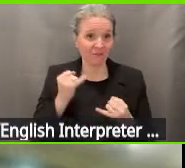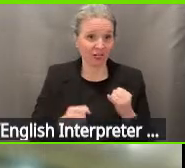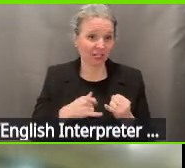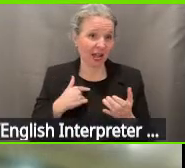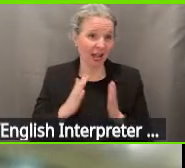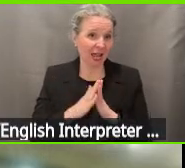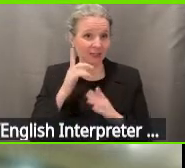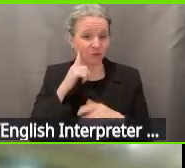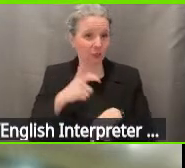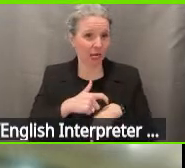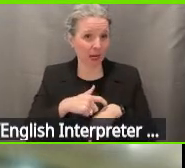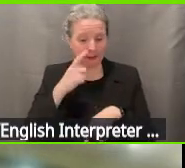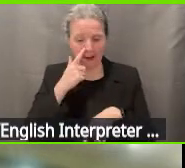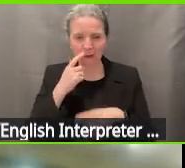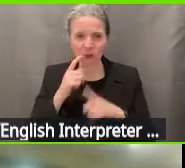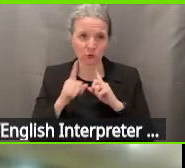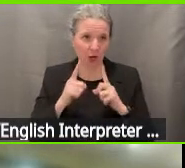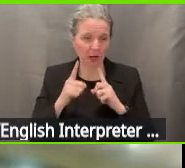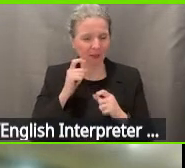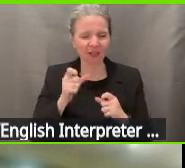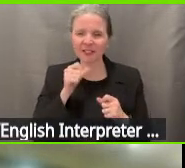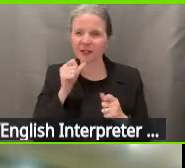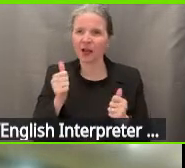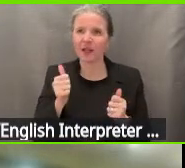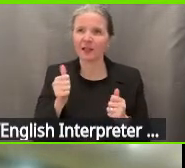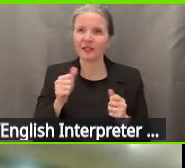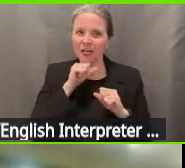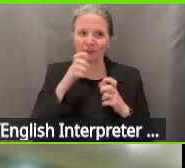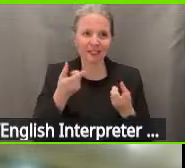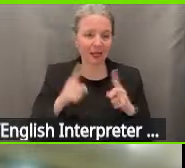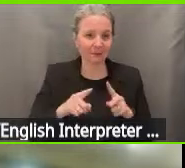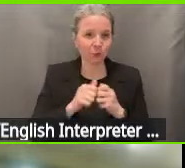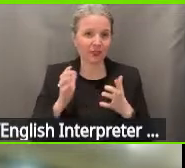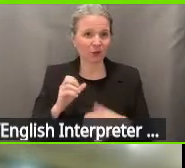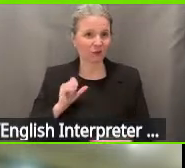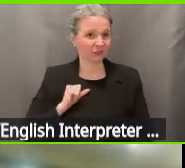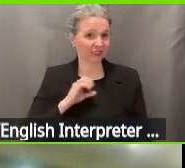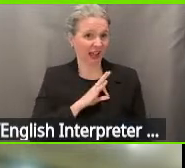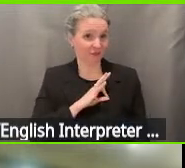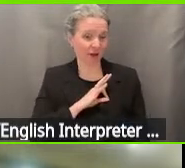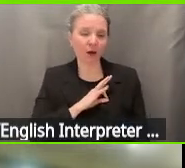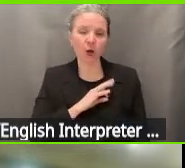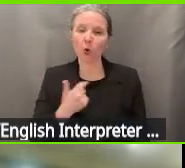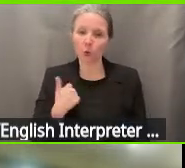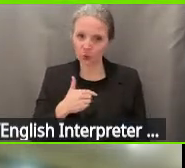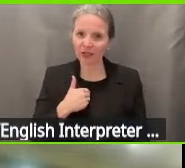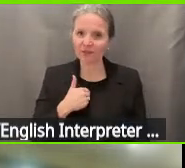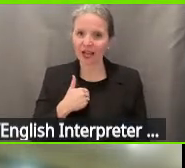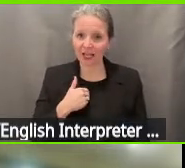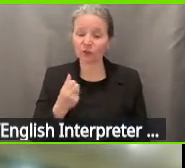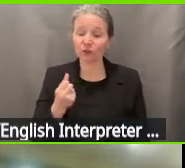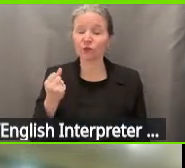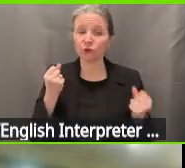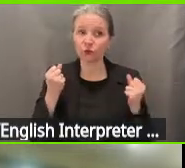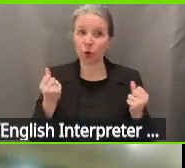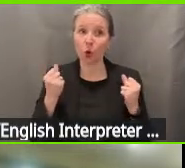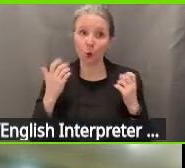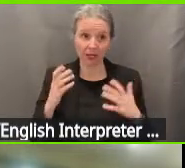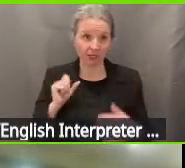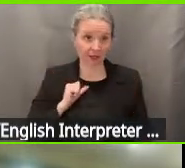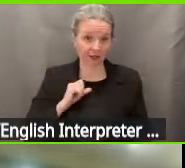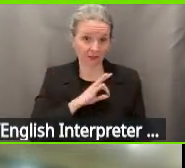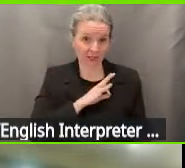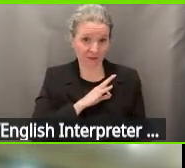ask for time because none of this happens without staff. We have had so many